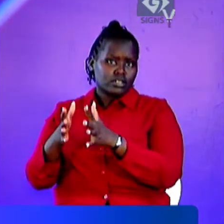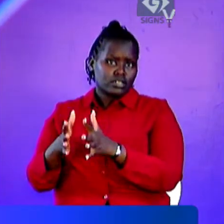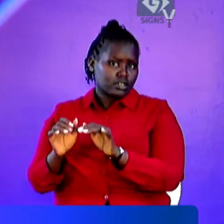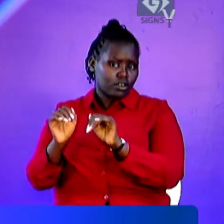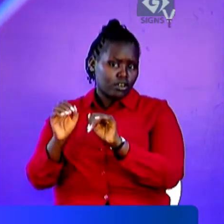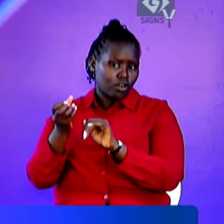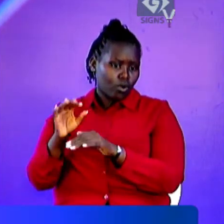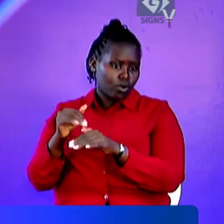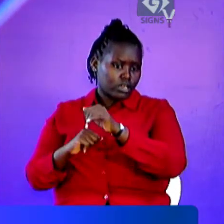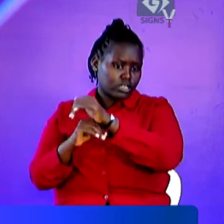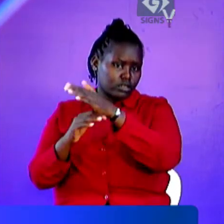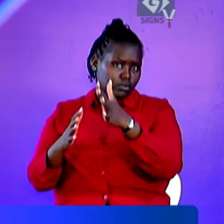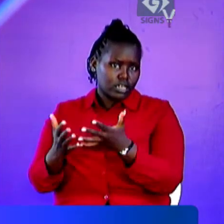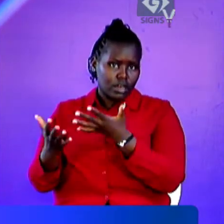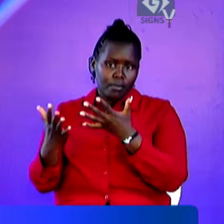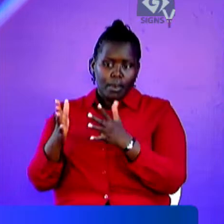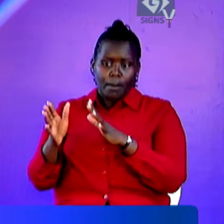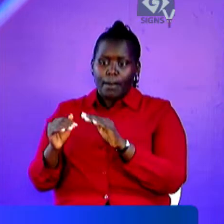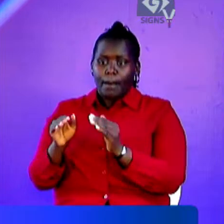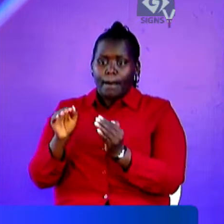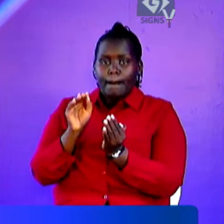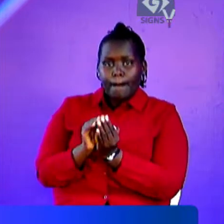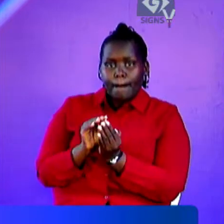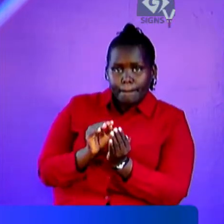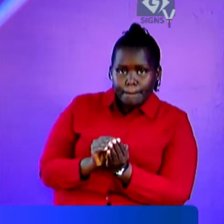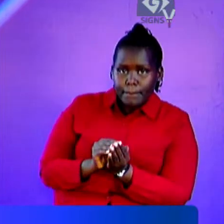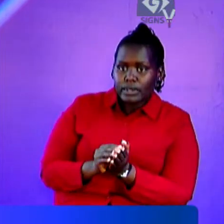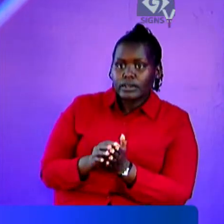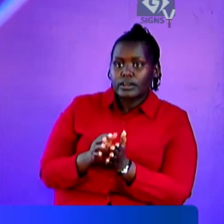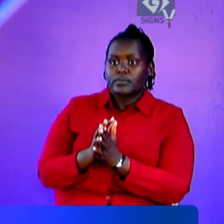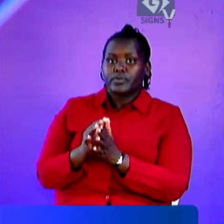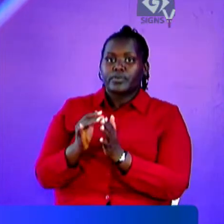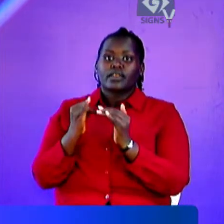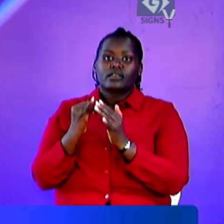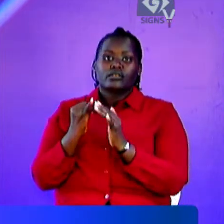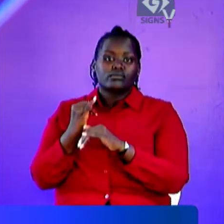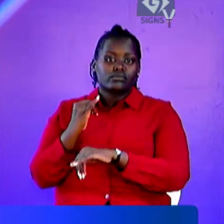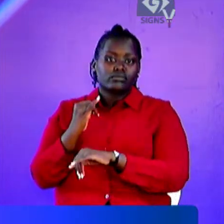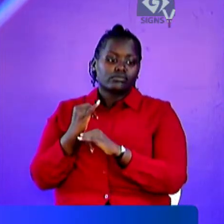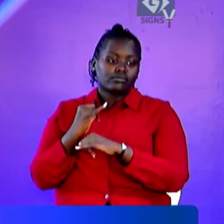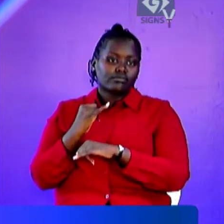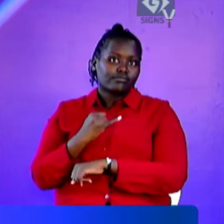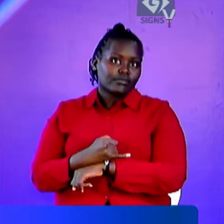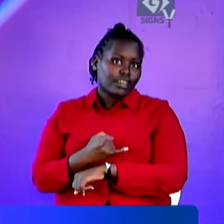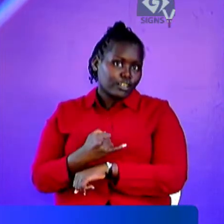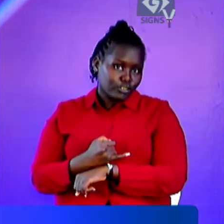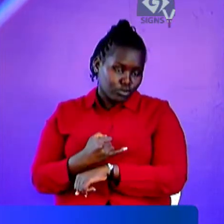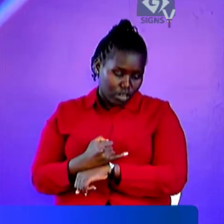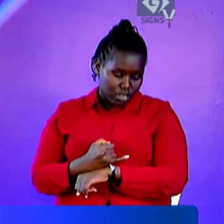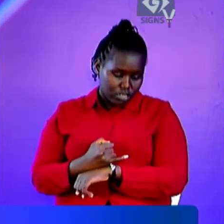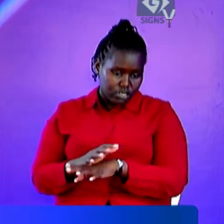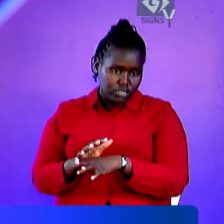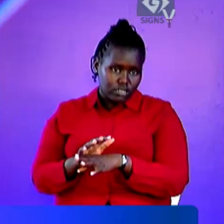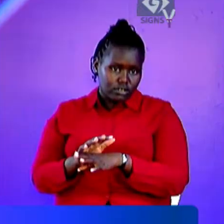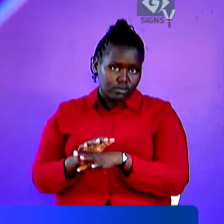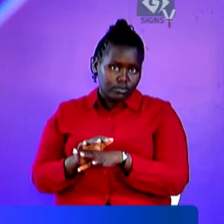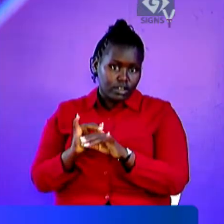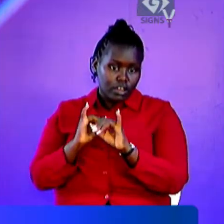be any entity. It could be a bank, it could be an insurance company, it could be an investment company like Lofty Coban. It really doesn't